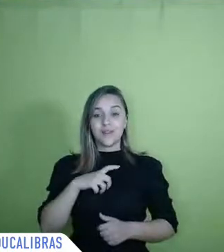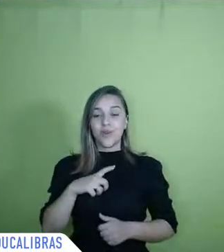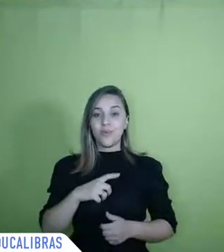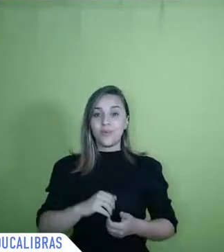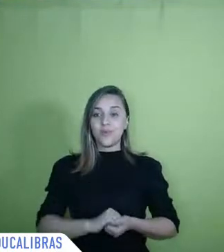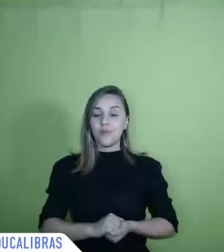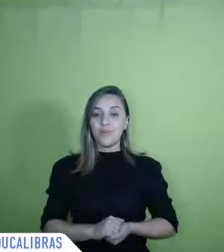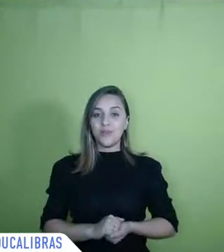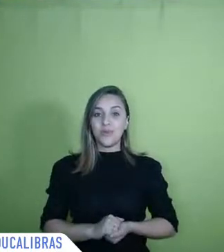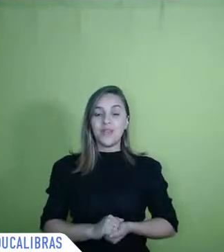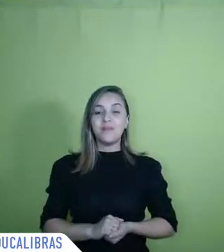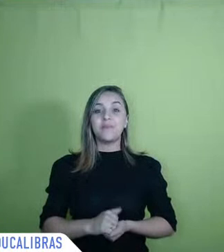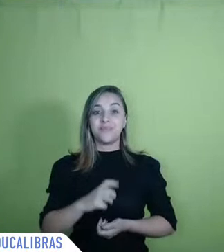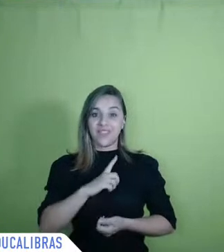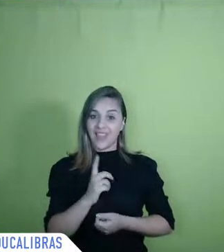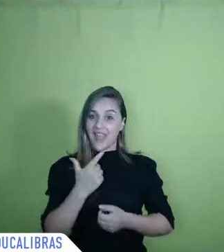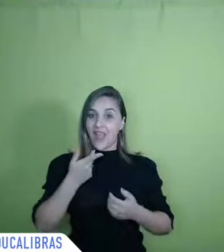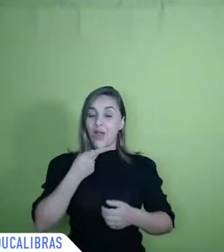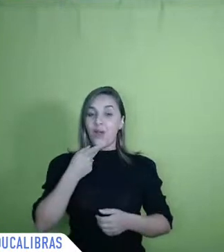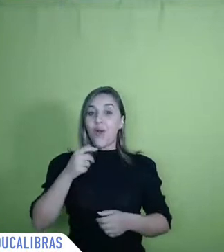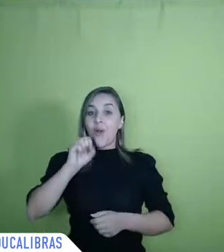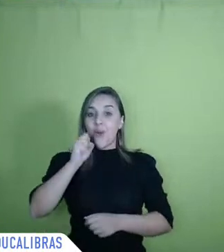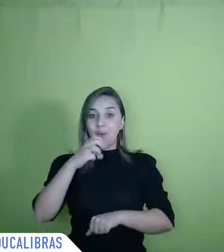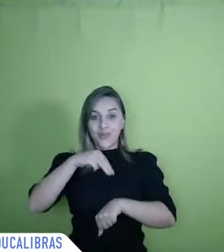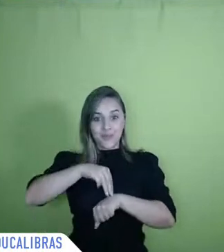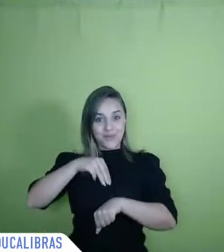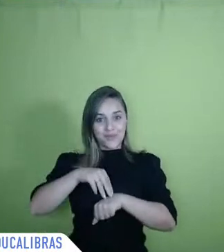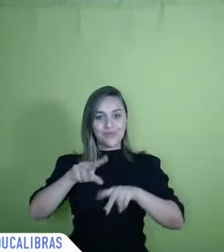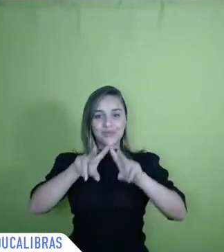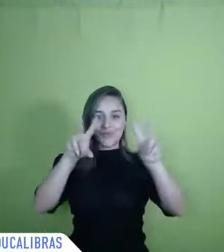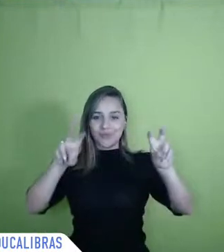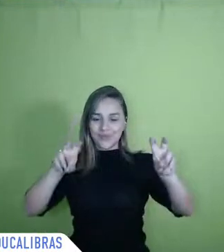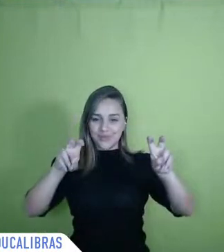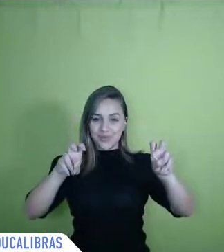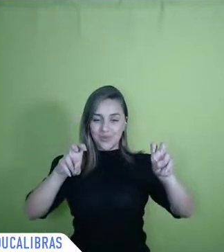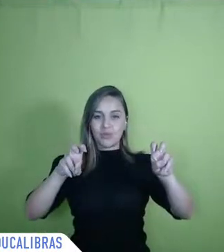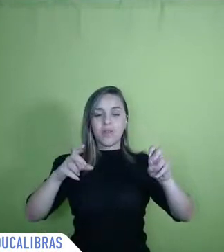here, and you have 8 minutes to talk a little bit about